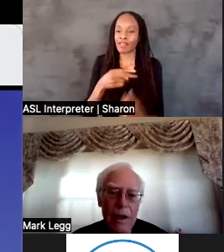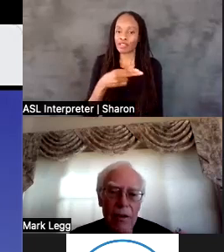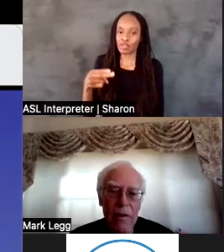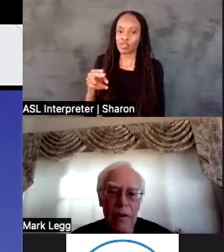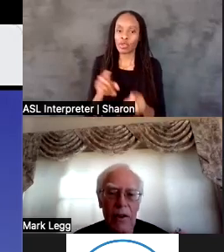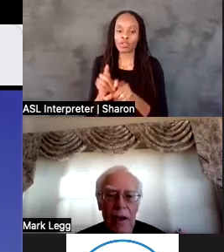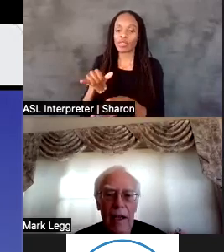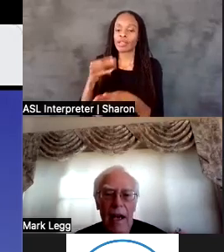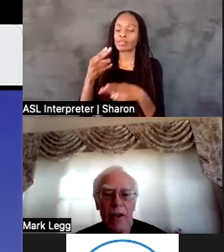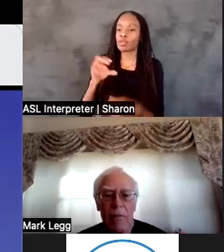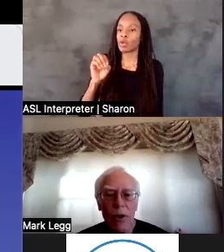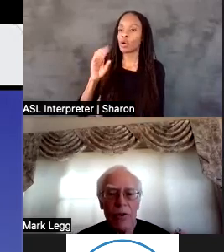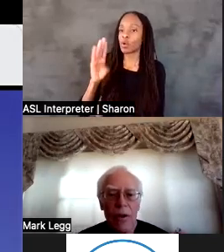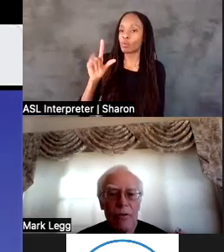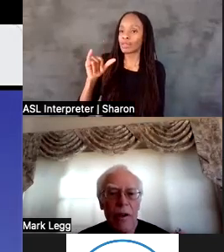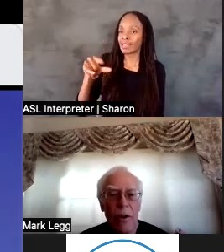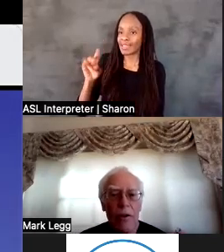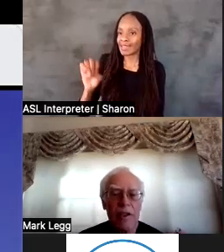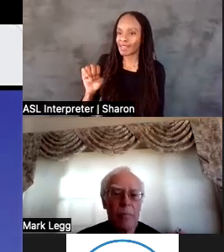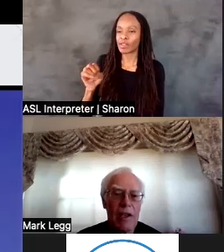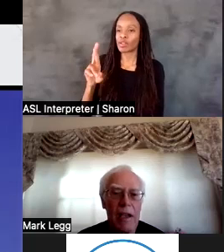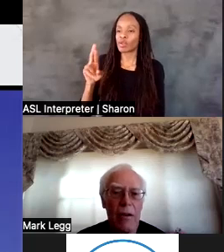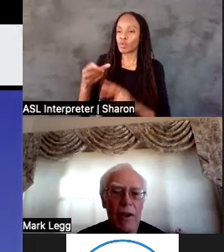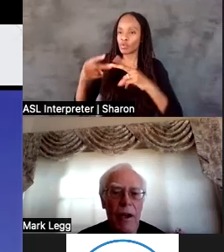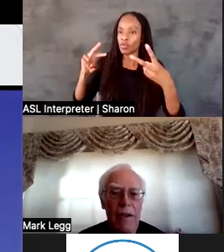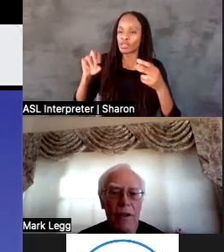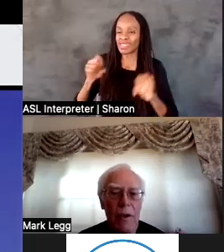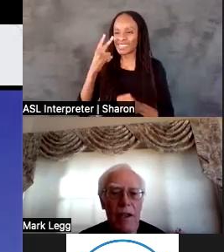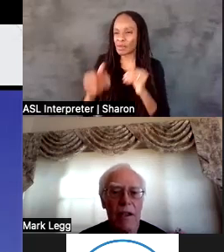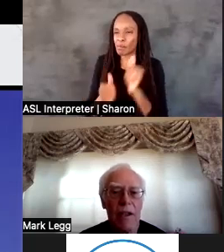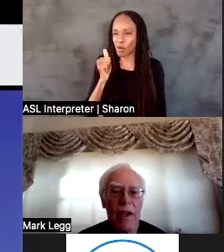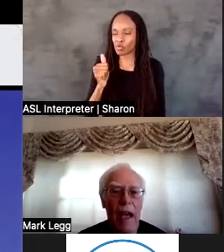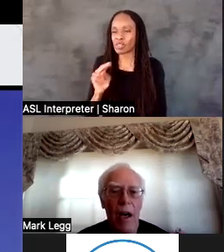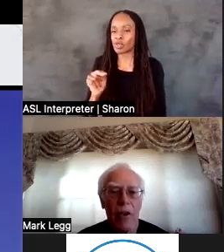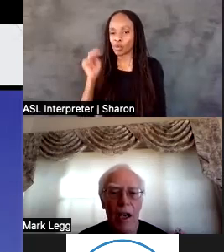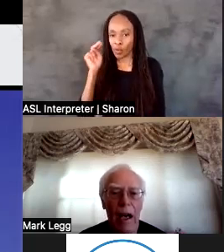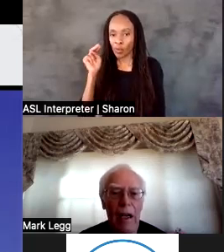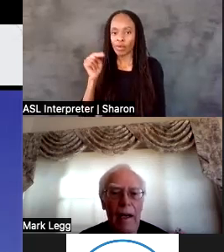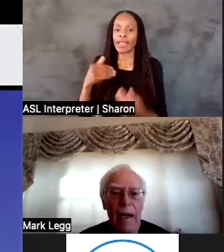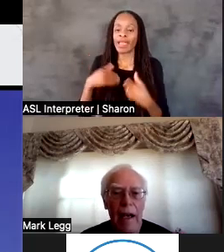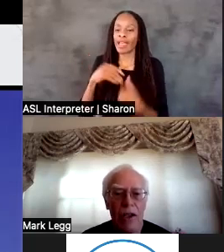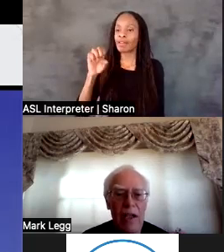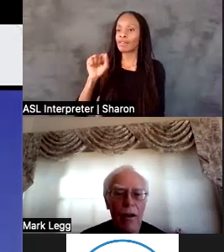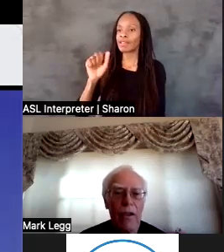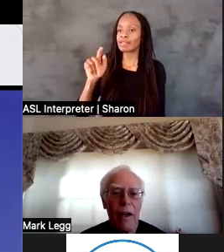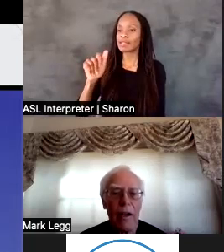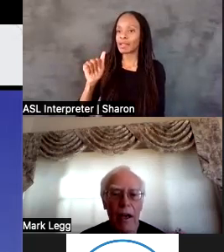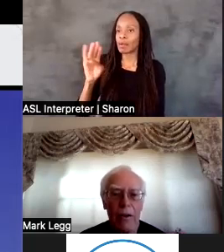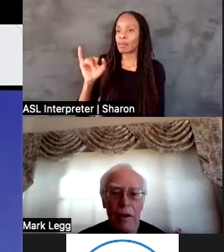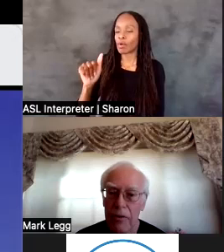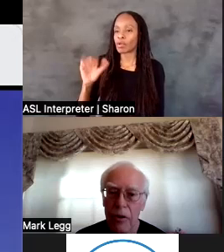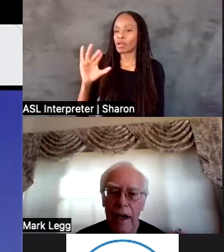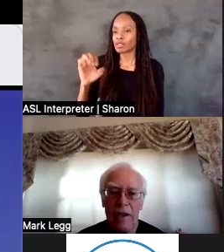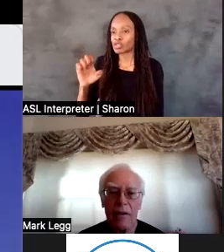call oblique reverse. And you see most of those are in the north, especially, in the transverse ranges, they're the Santa Barbara Channel, and just south of there